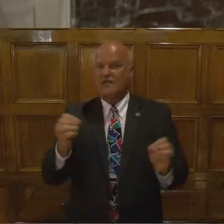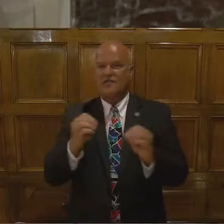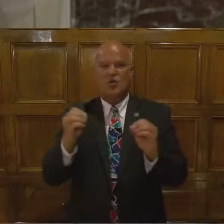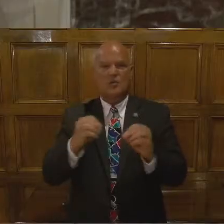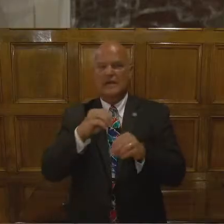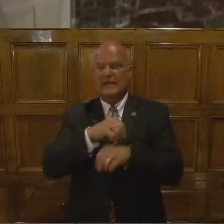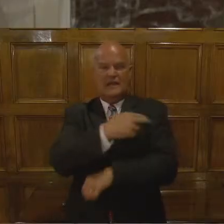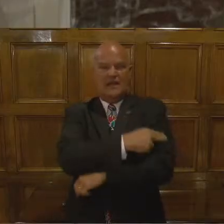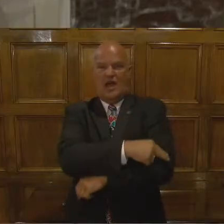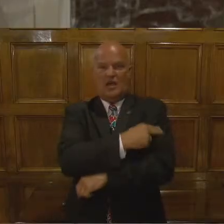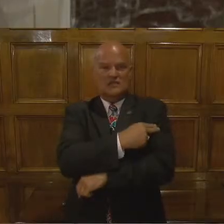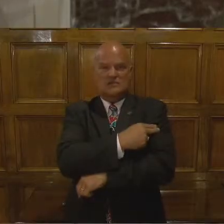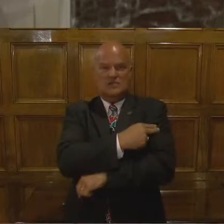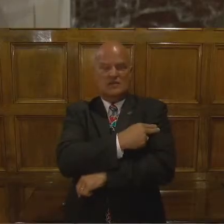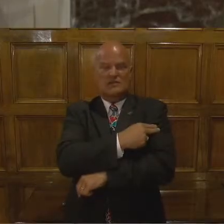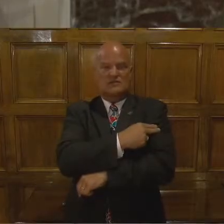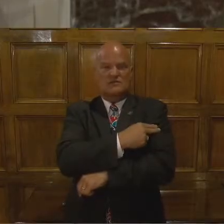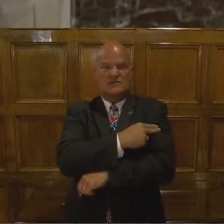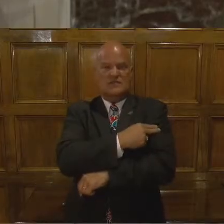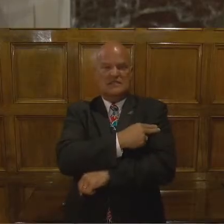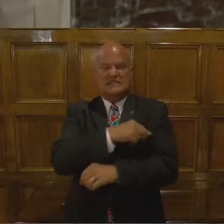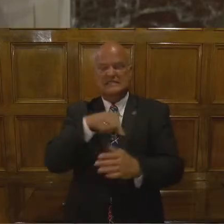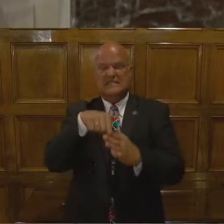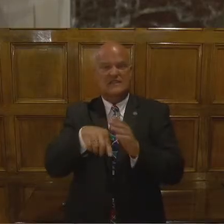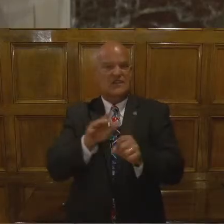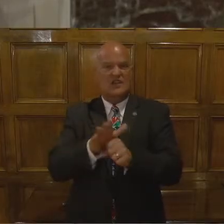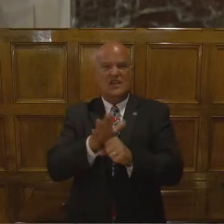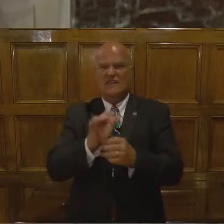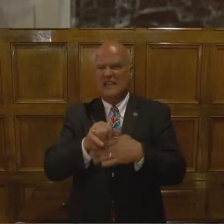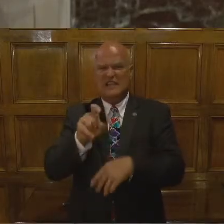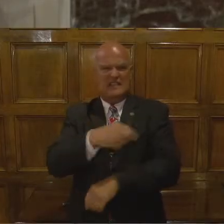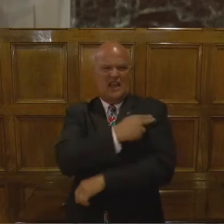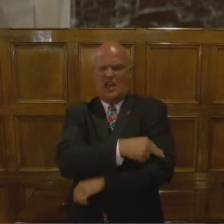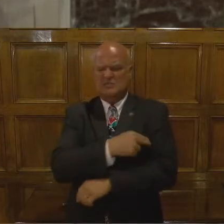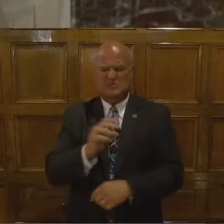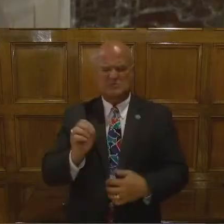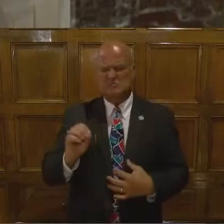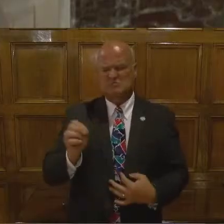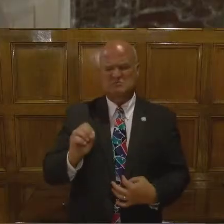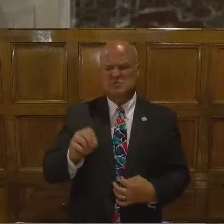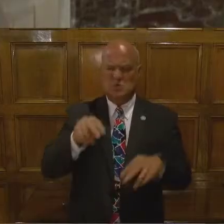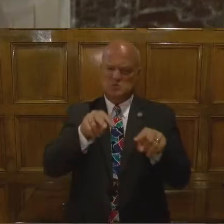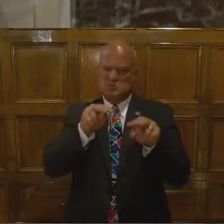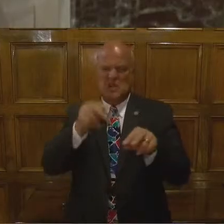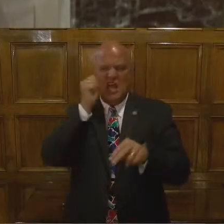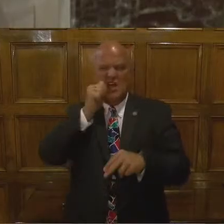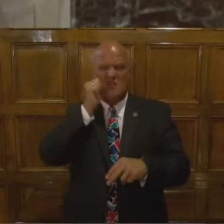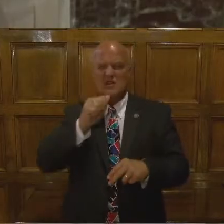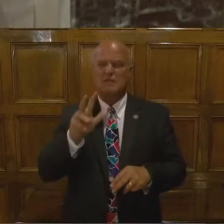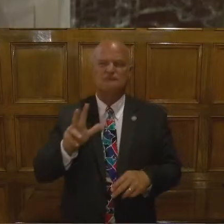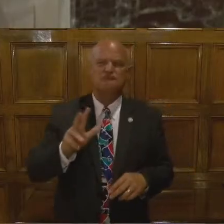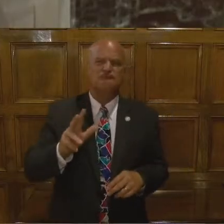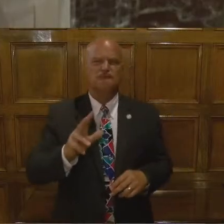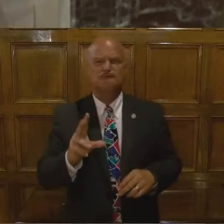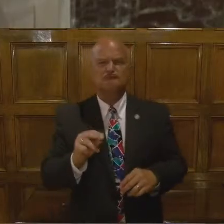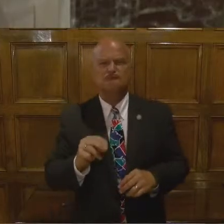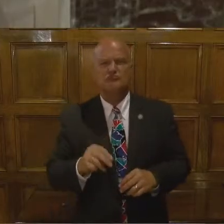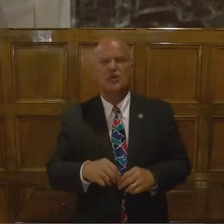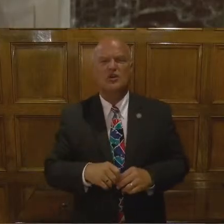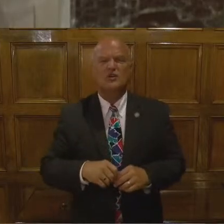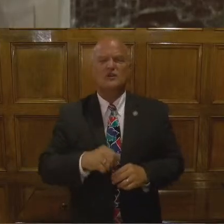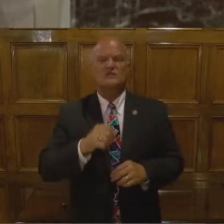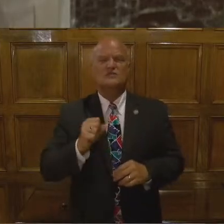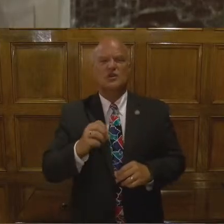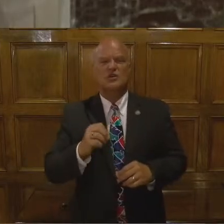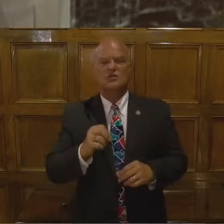with infections that are even severe enough that that they need to be monitored on a daily basis, and certainly nothing that is severe enough